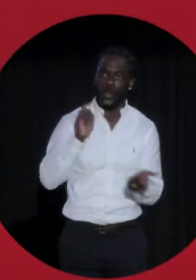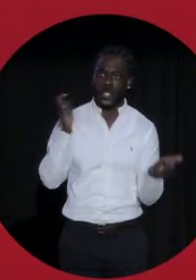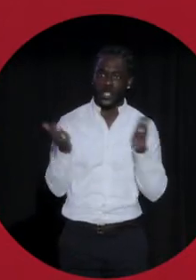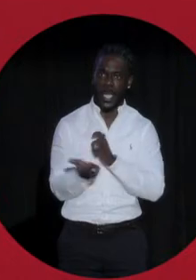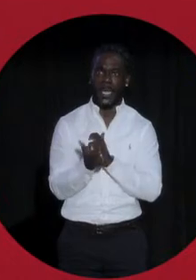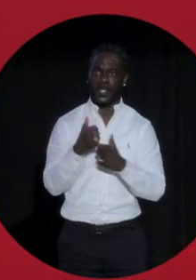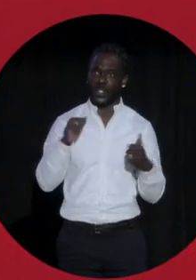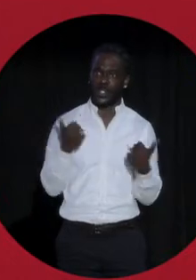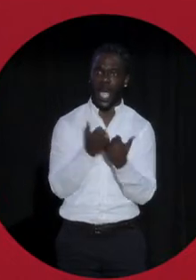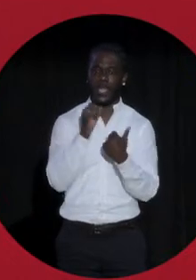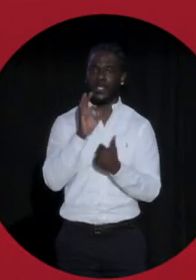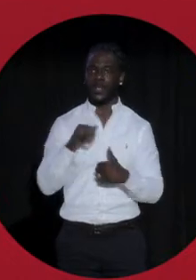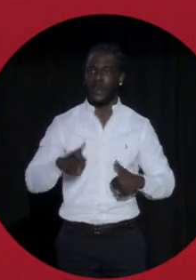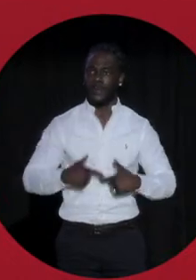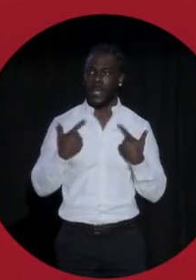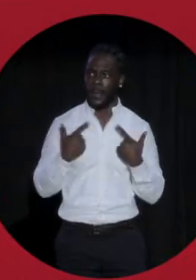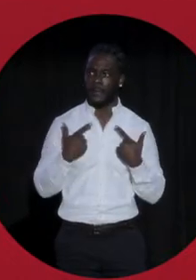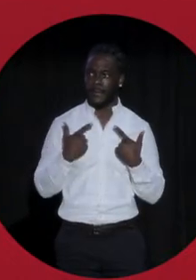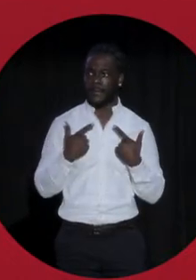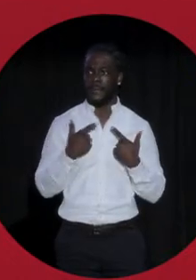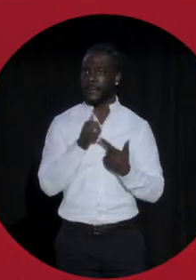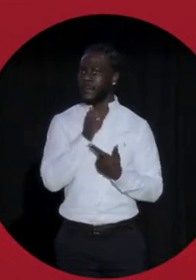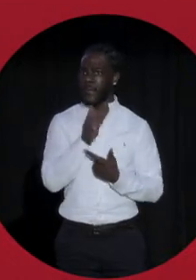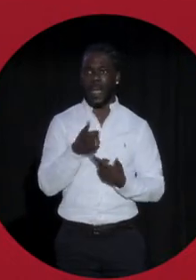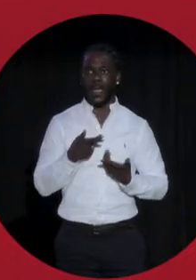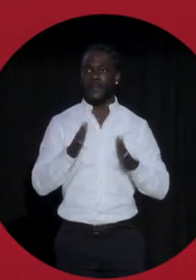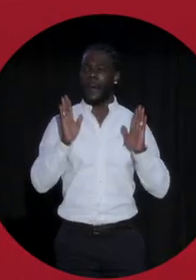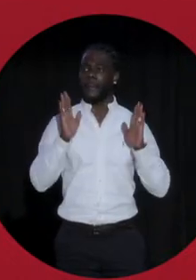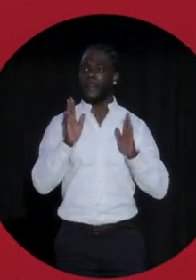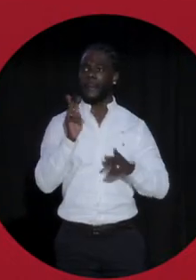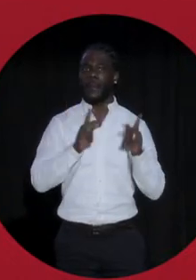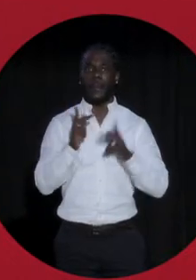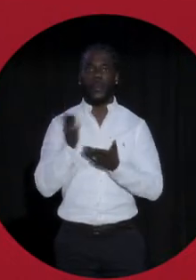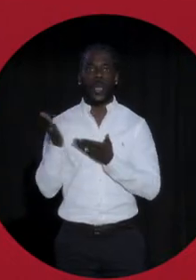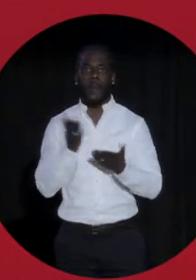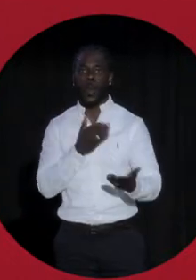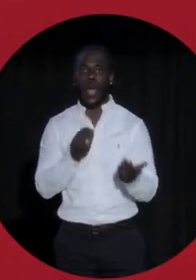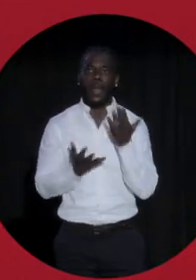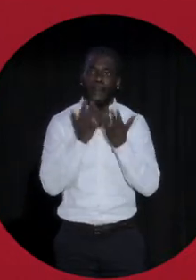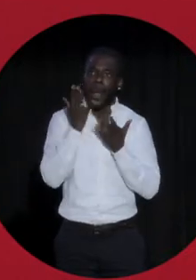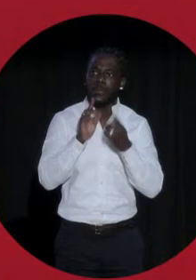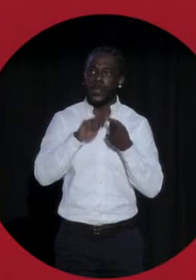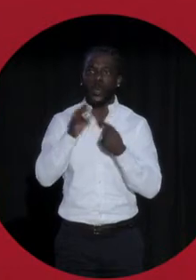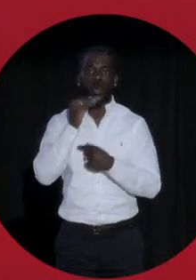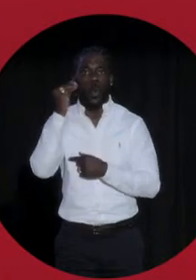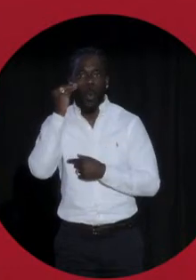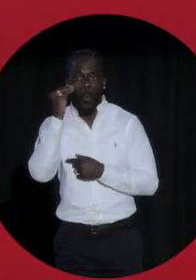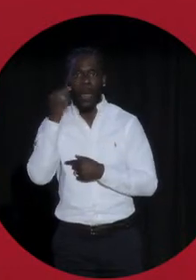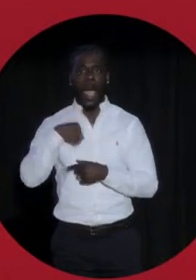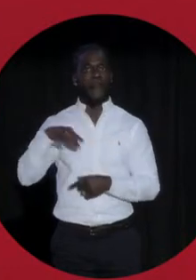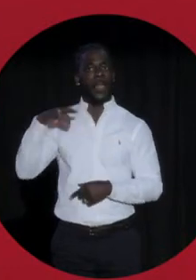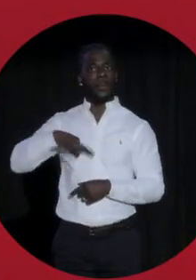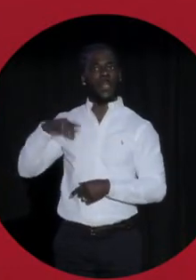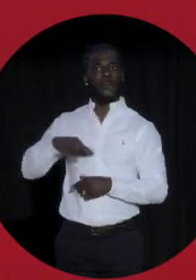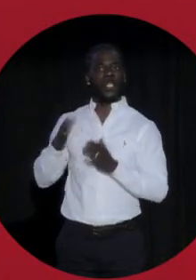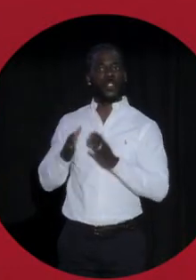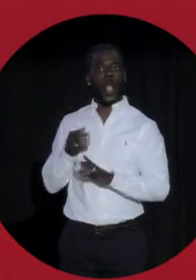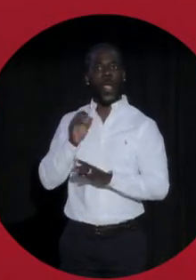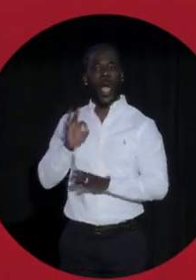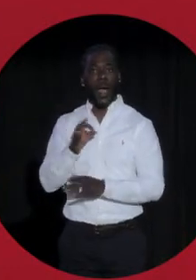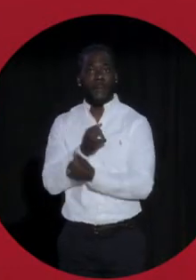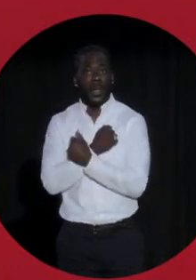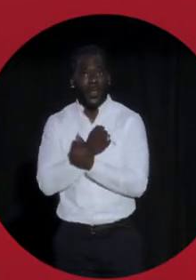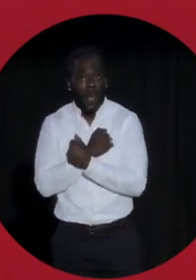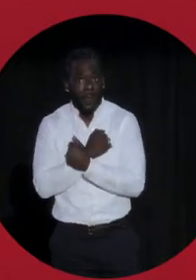and challenges of life, those who may bring embarrassment to your household. I'm the beneficiary of